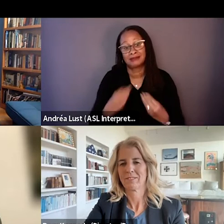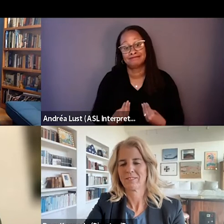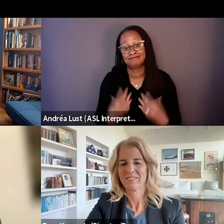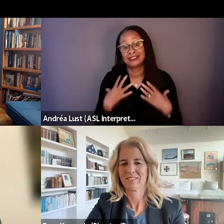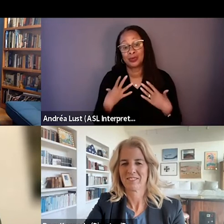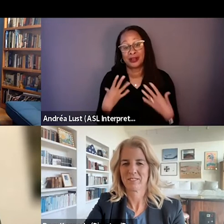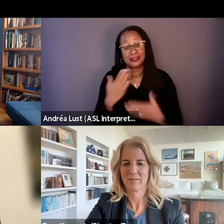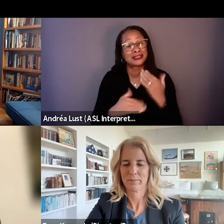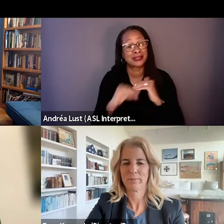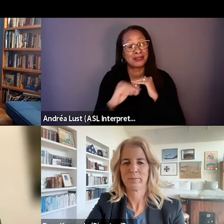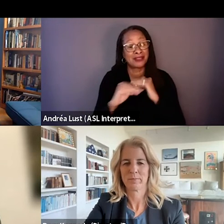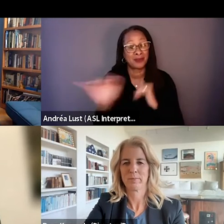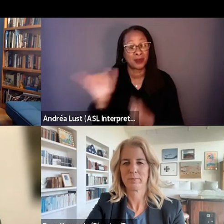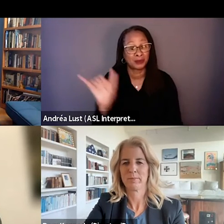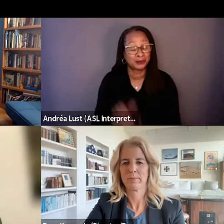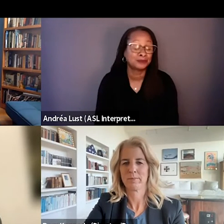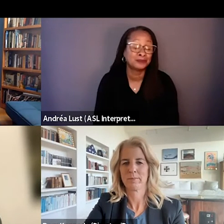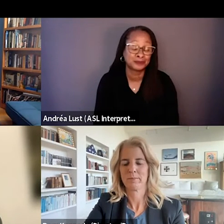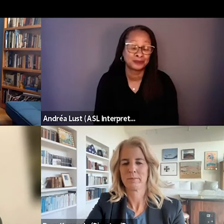some level.